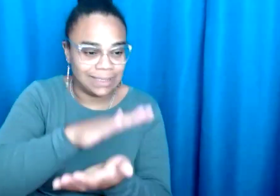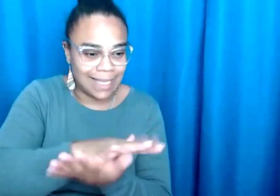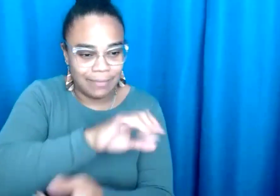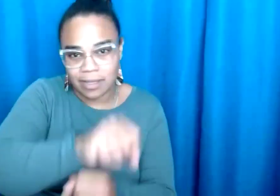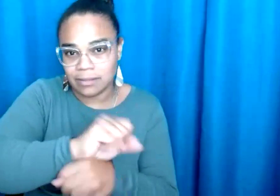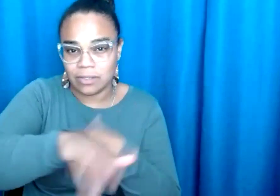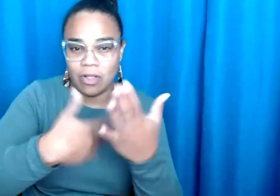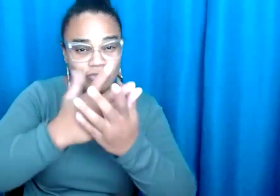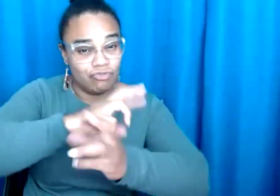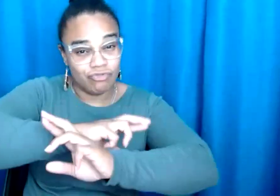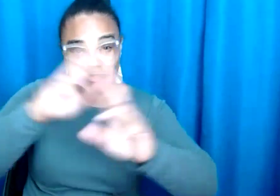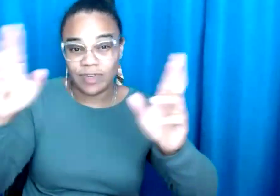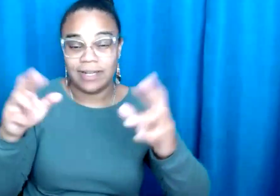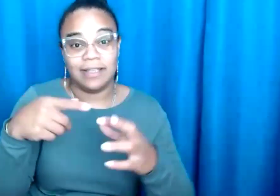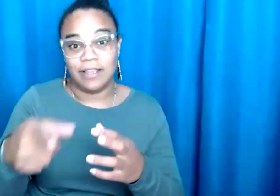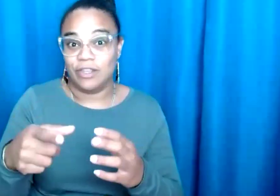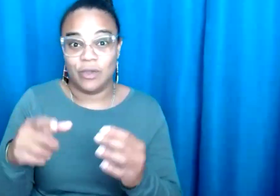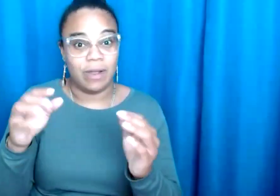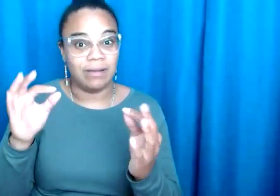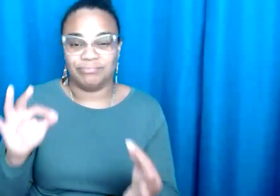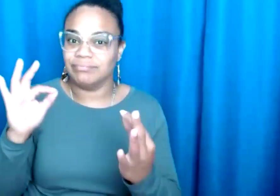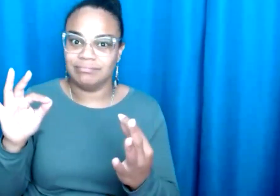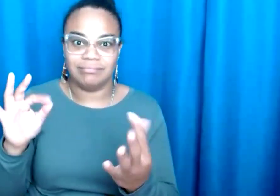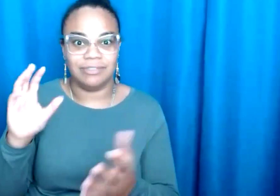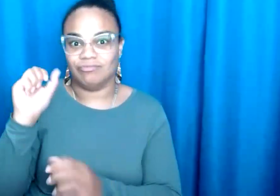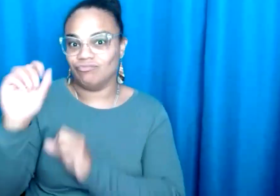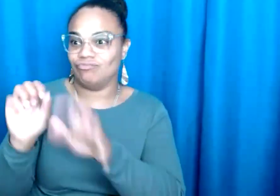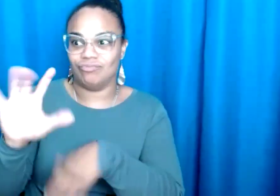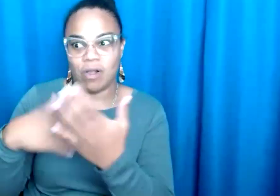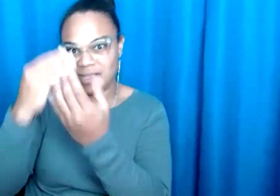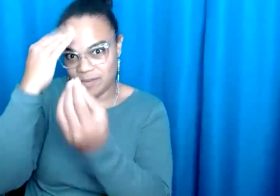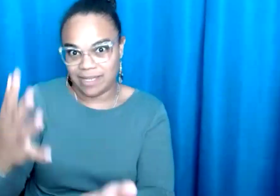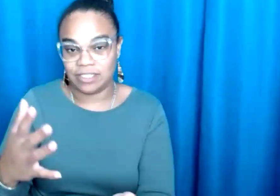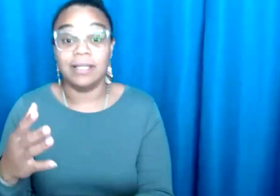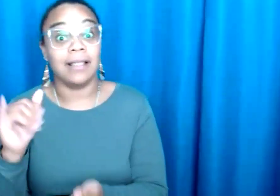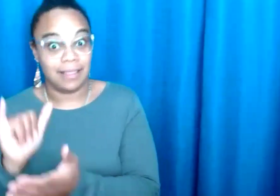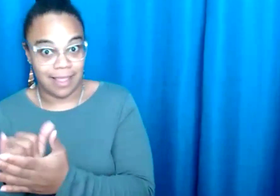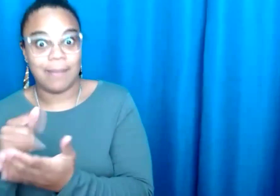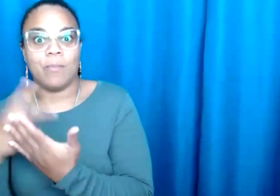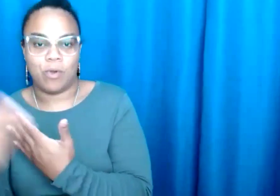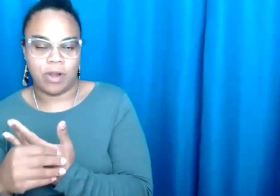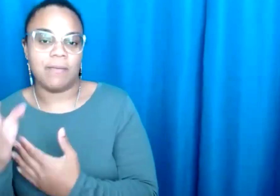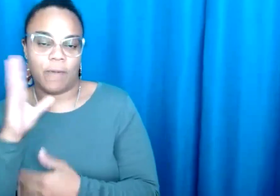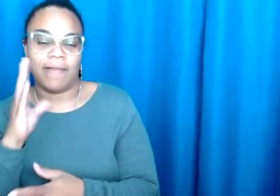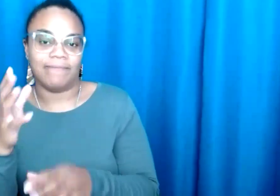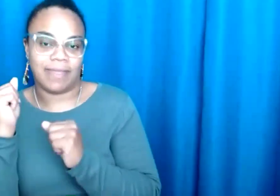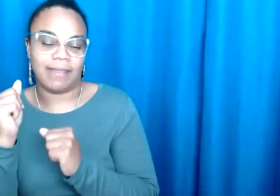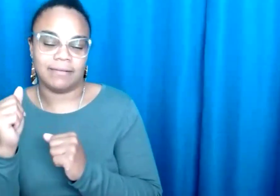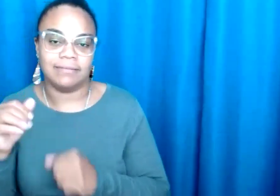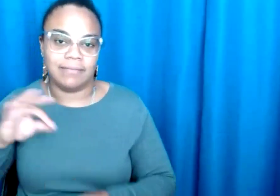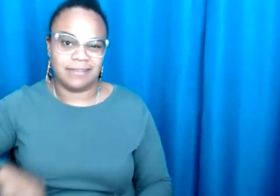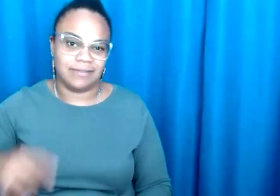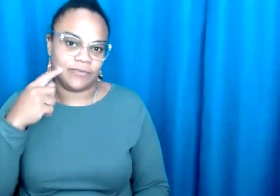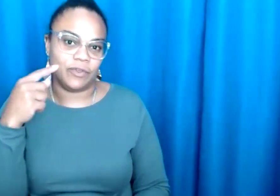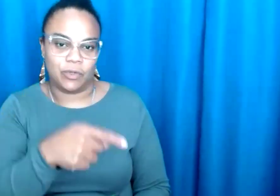go, and you are Johnny on the spot with the information. Then the Export Express program could be useful to you because things